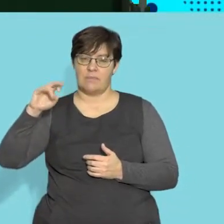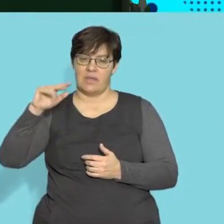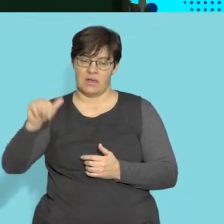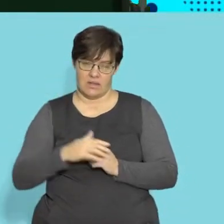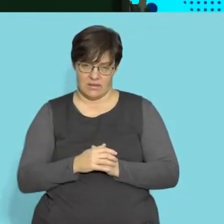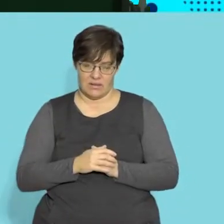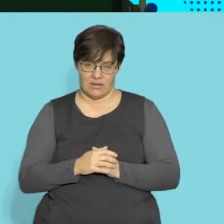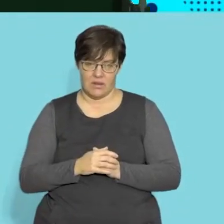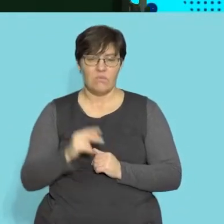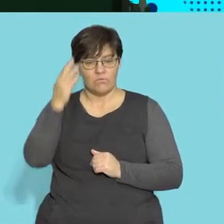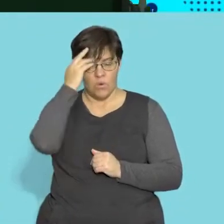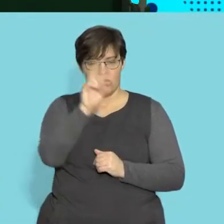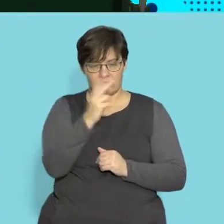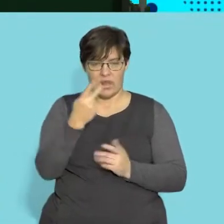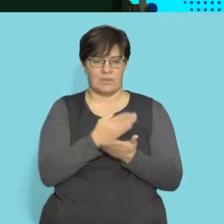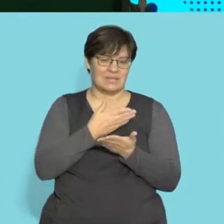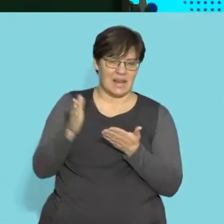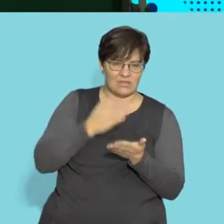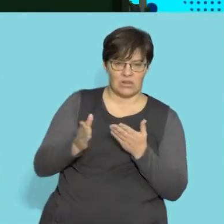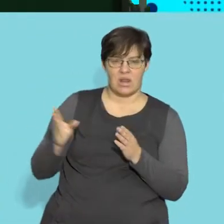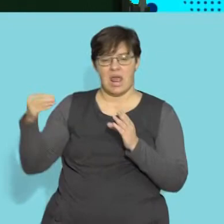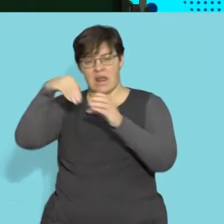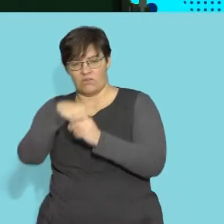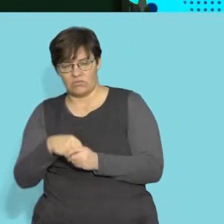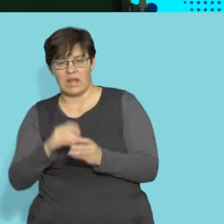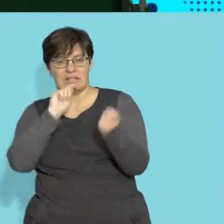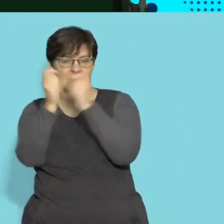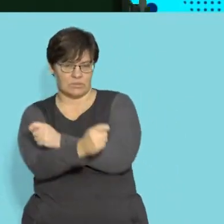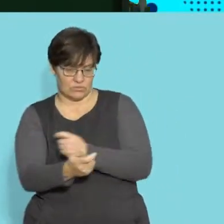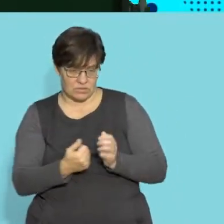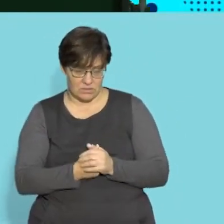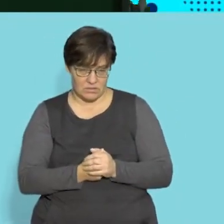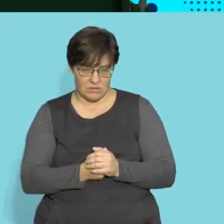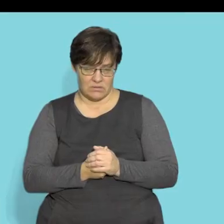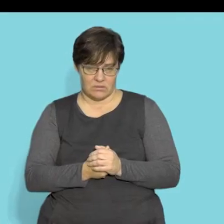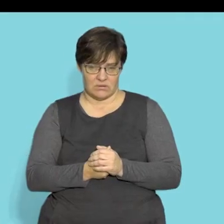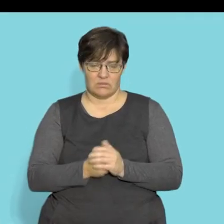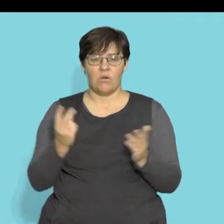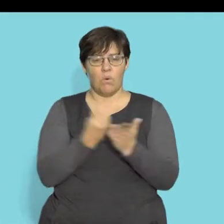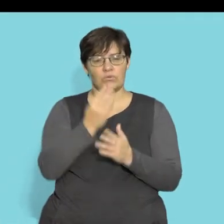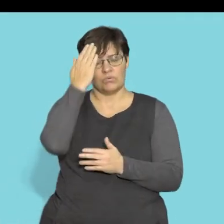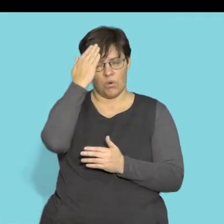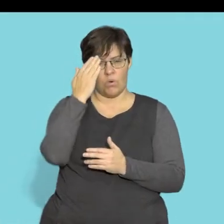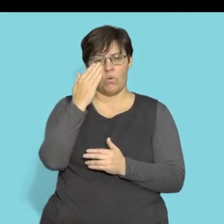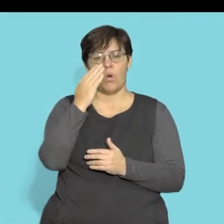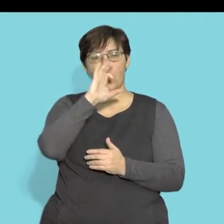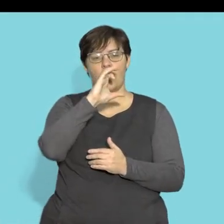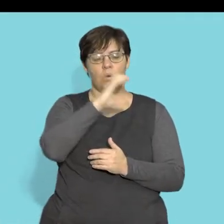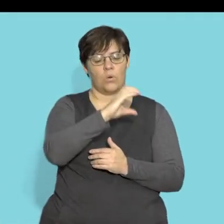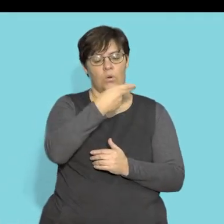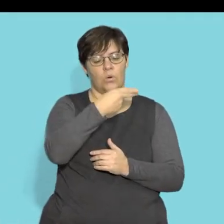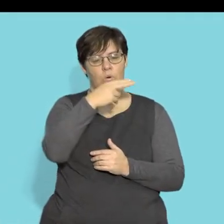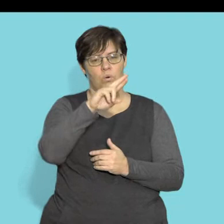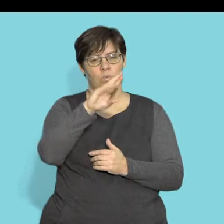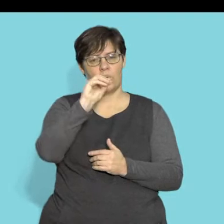gene mutations occur. So we talk about deletion, insertion, substitution. We also know that there are chromosomal mutations. So